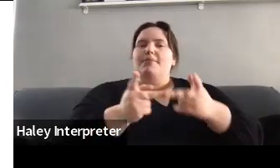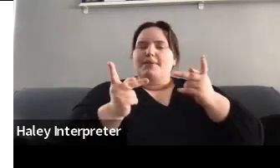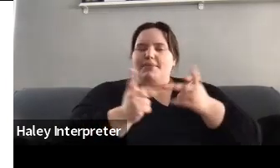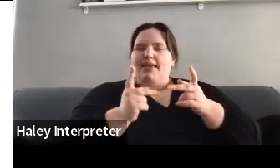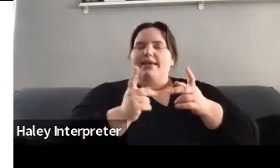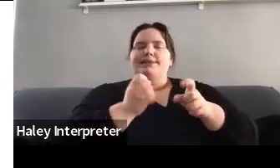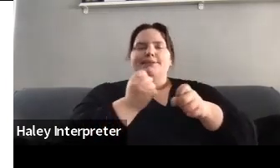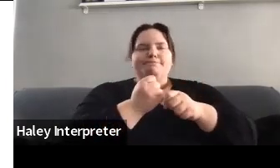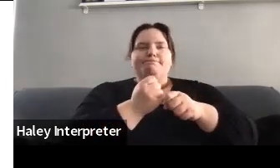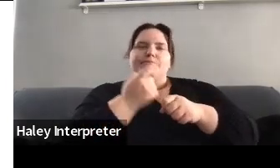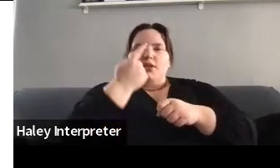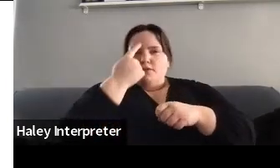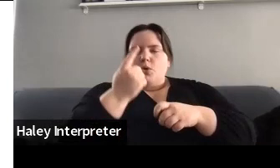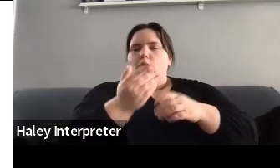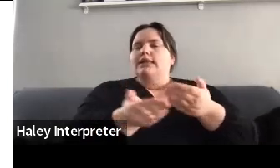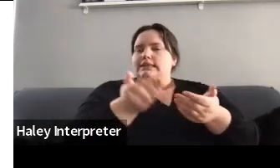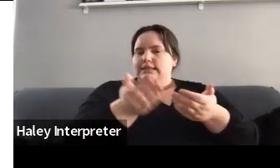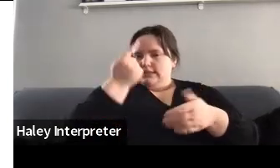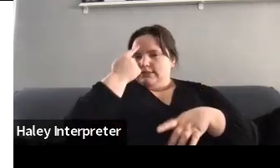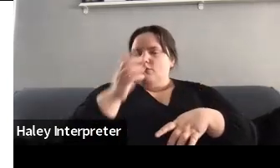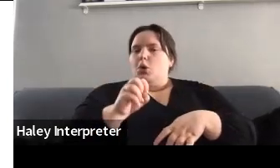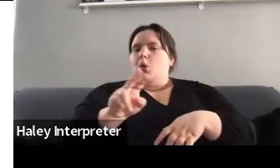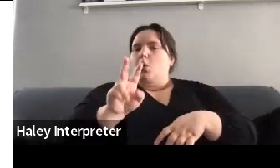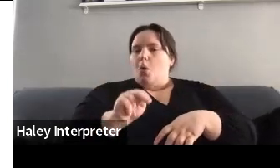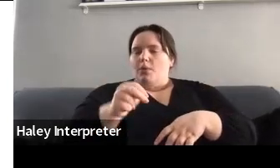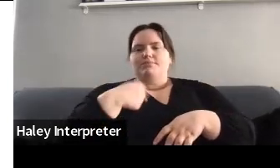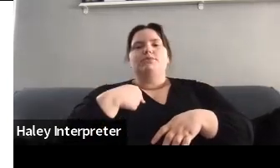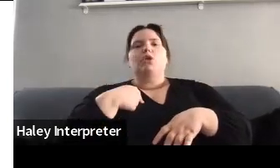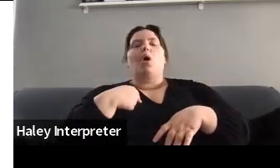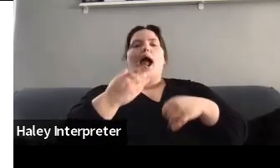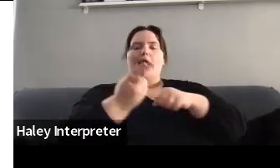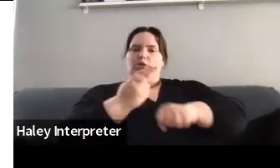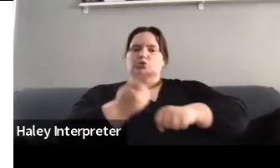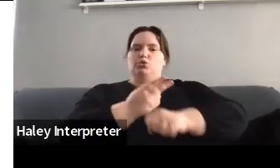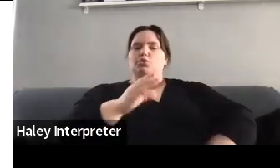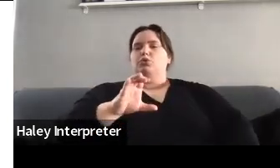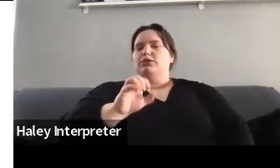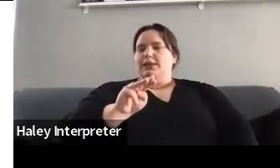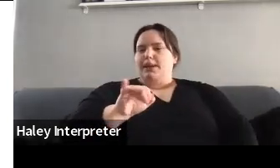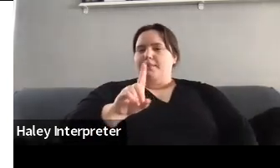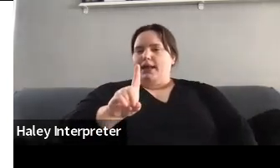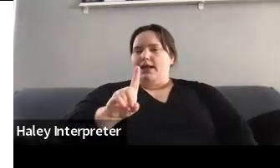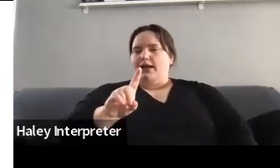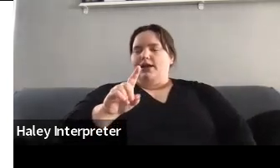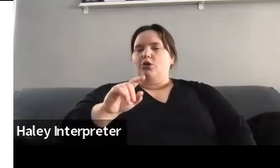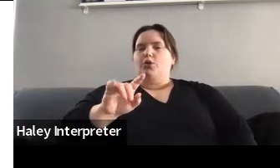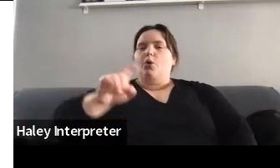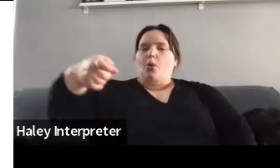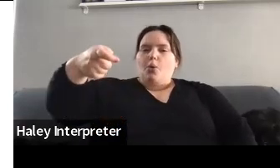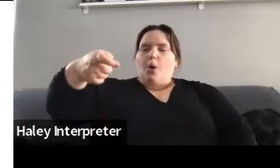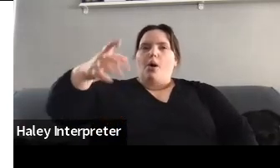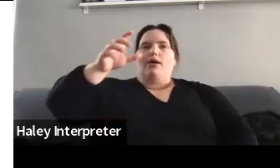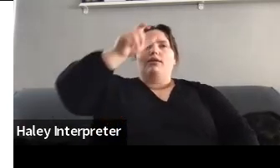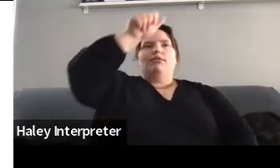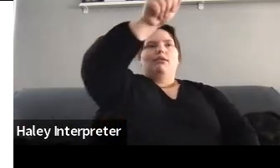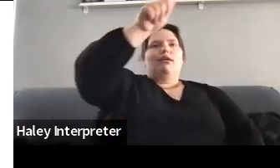put a variety of command hooks near the wall that's right by my back door so that when I'm taking